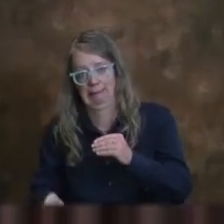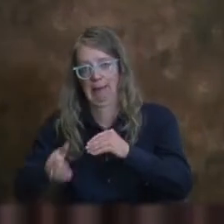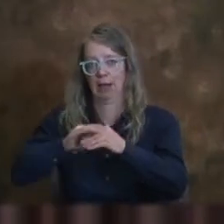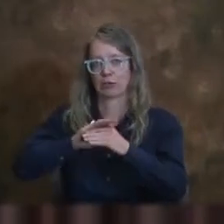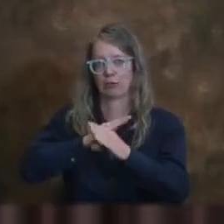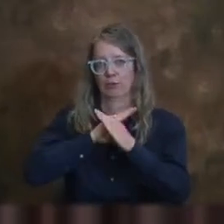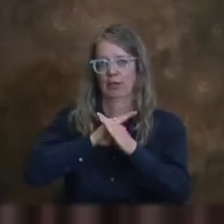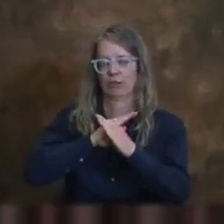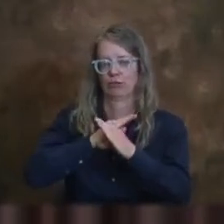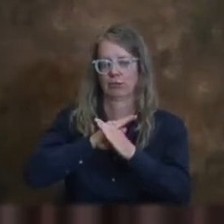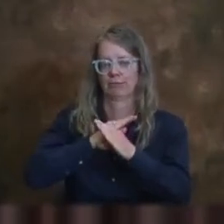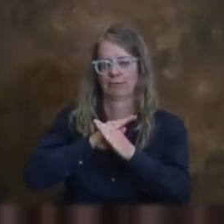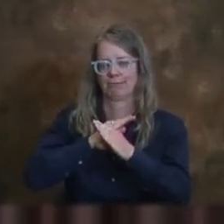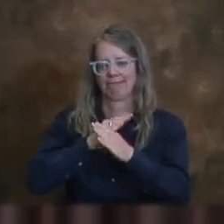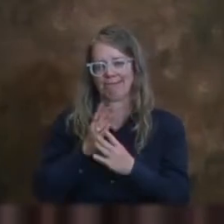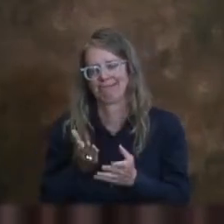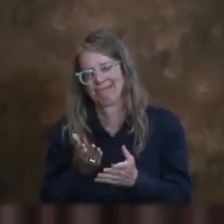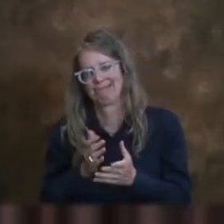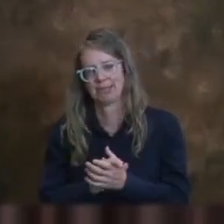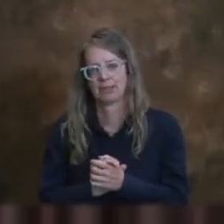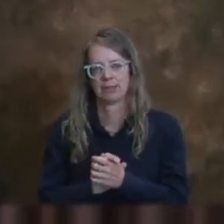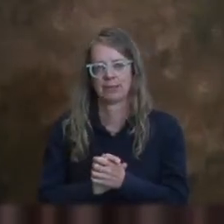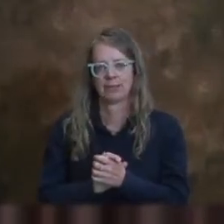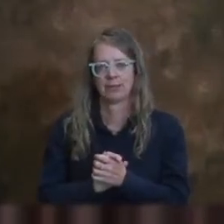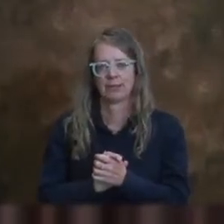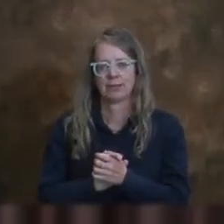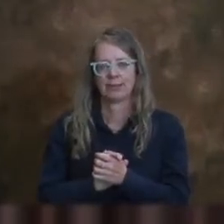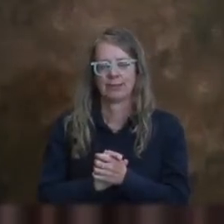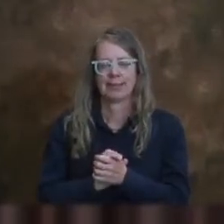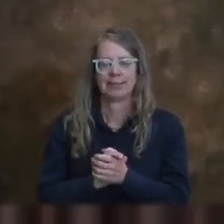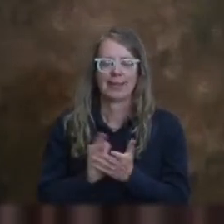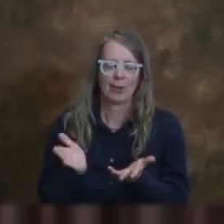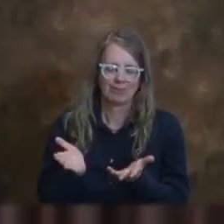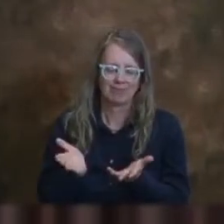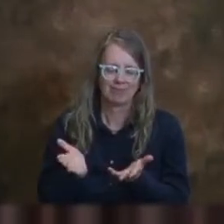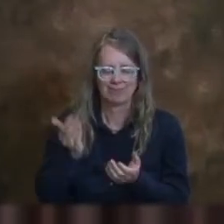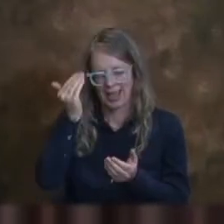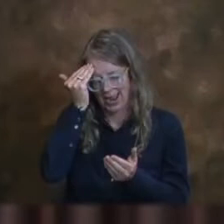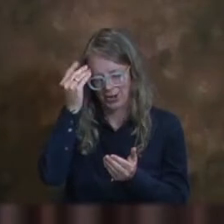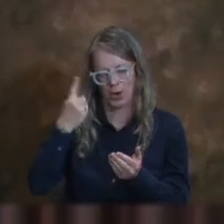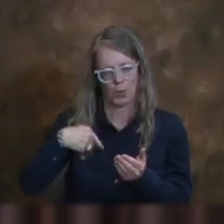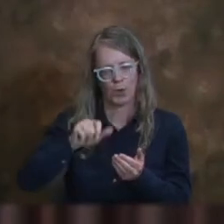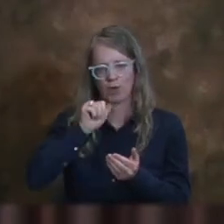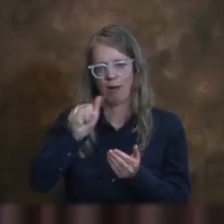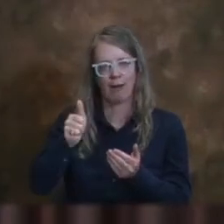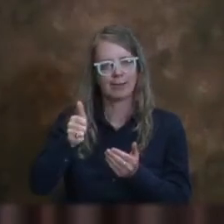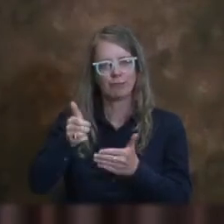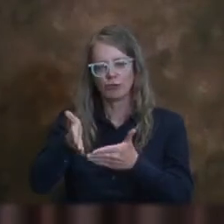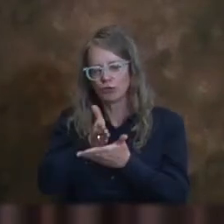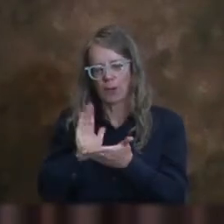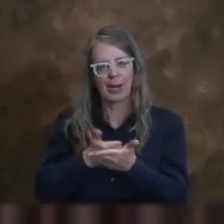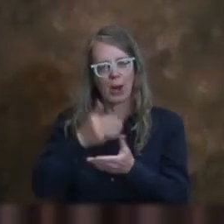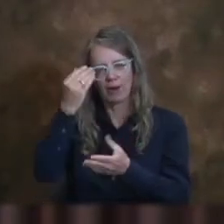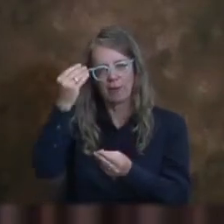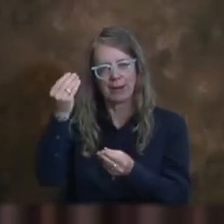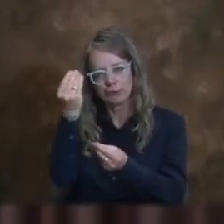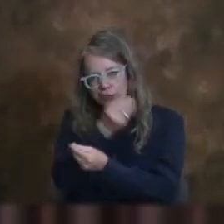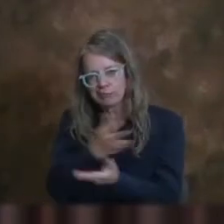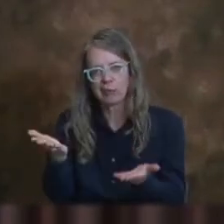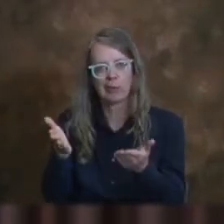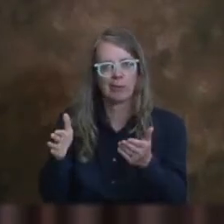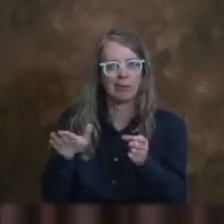does provide. So anyway, again, I know we're not setting the national narrative around how these things get discussed, but it really